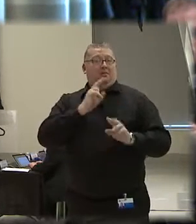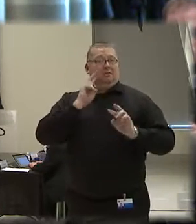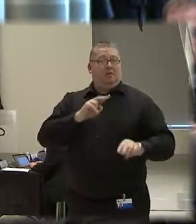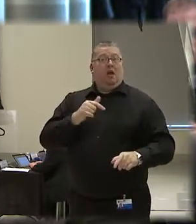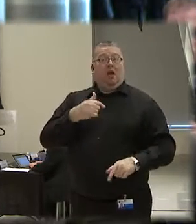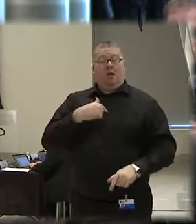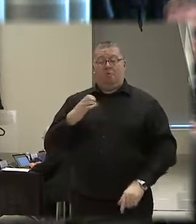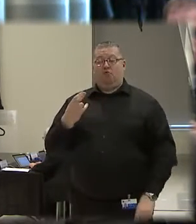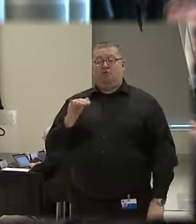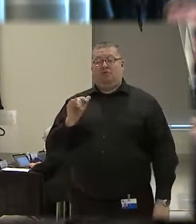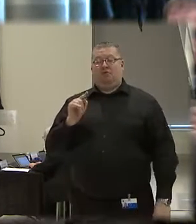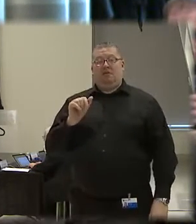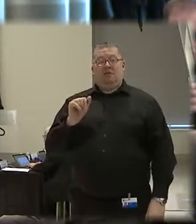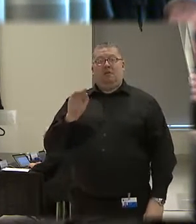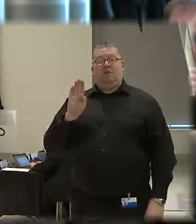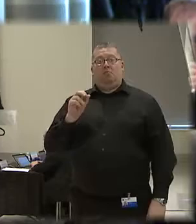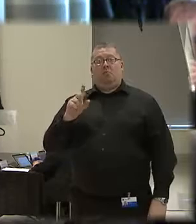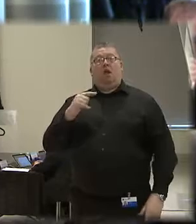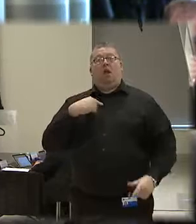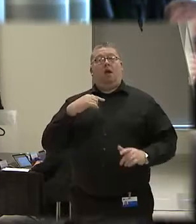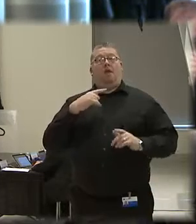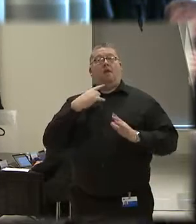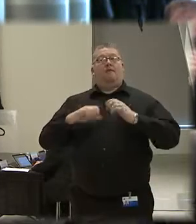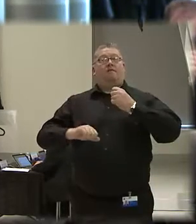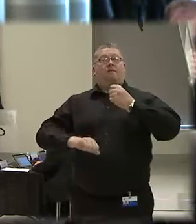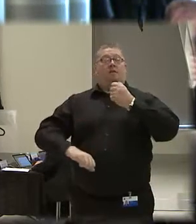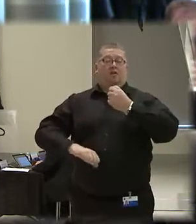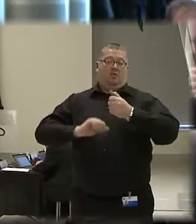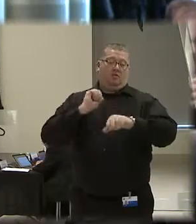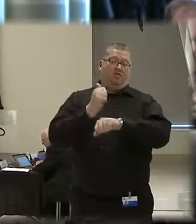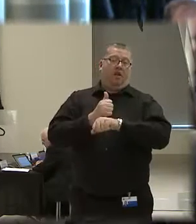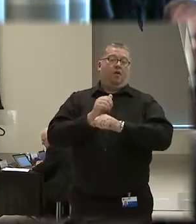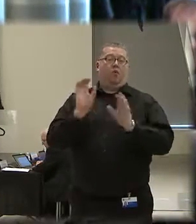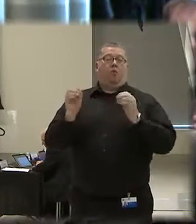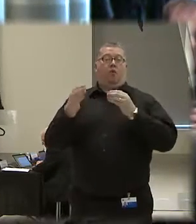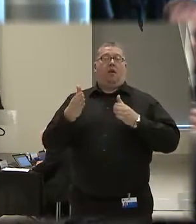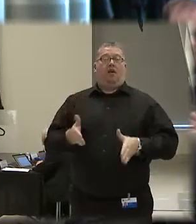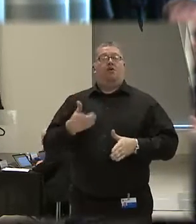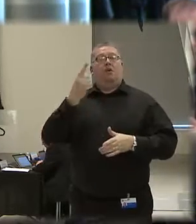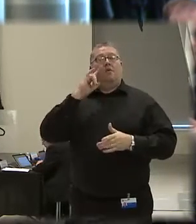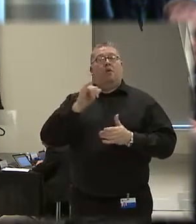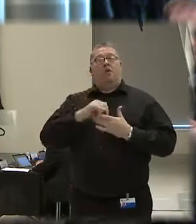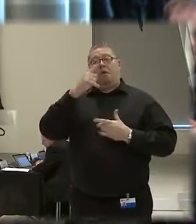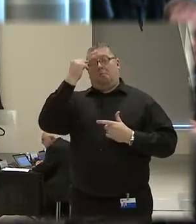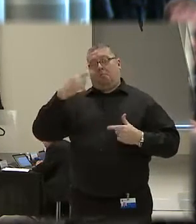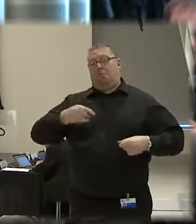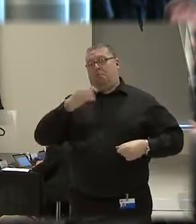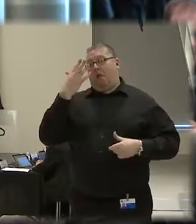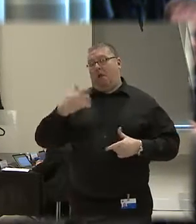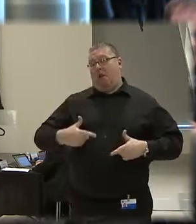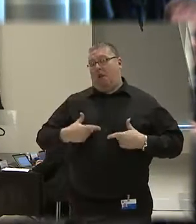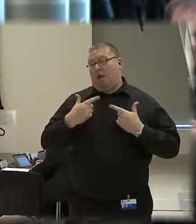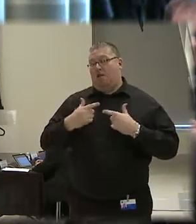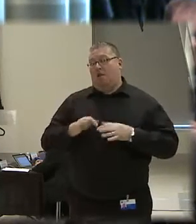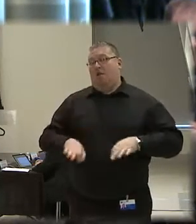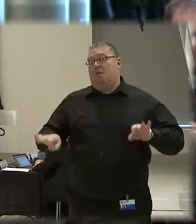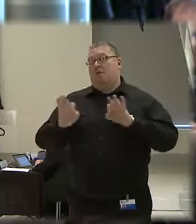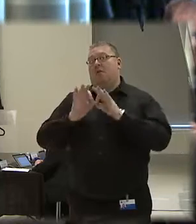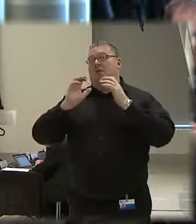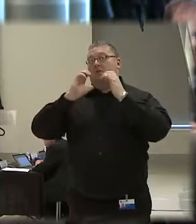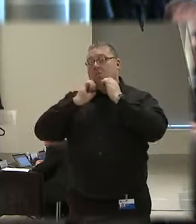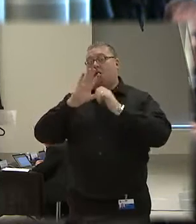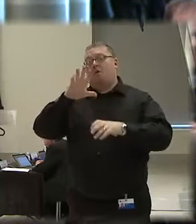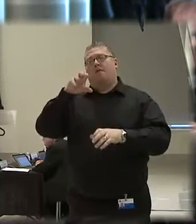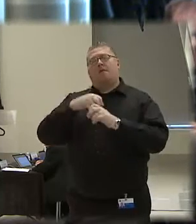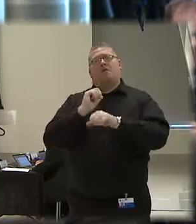a founding organizer of Black Lives Matter Cincinnati. This initiative arose to address the local void in Black millennial